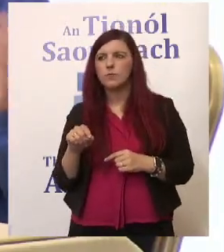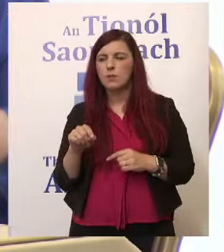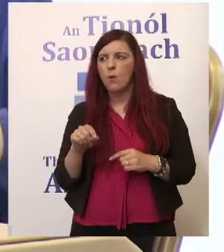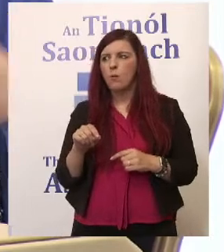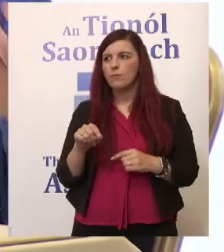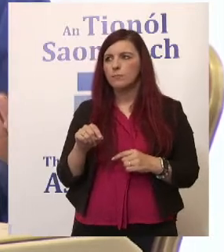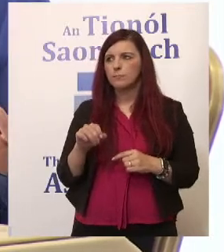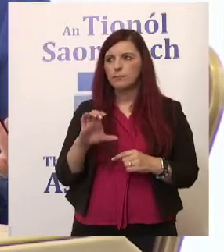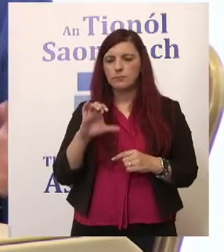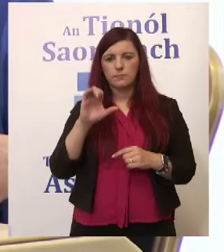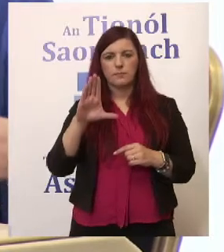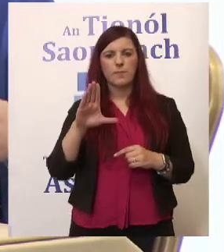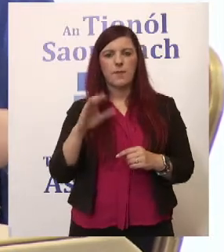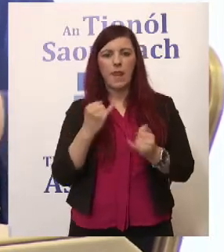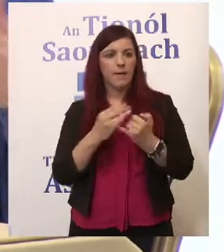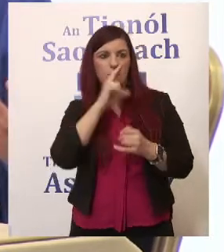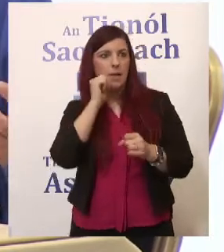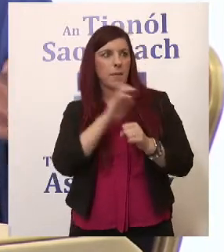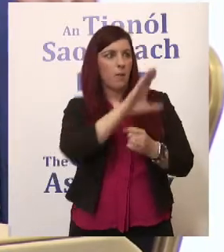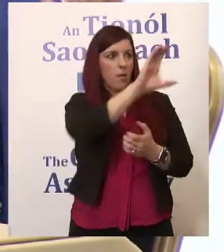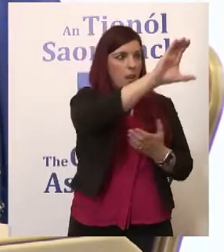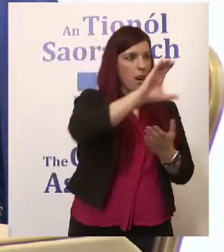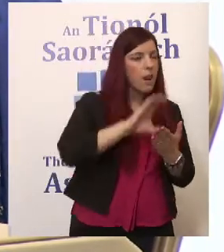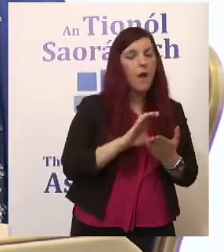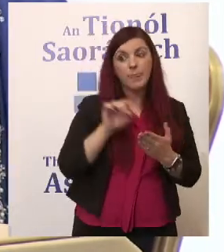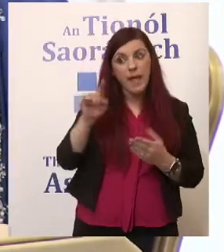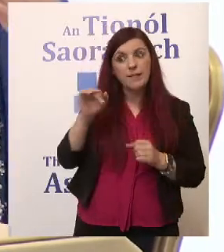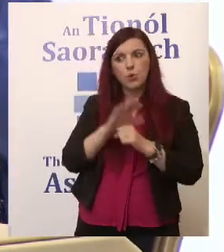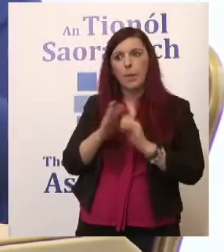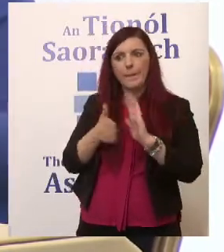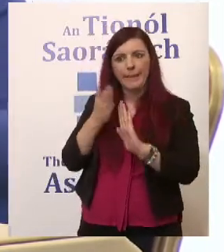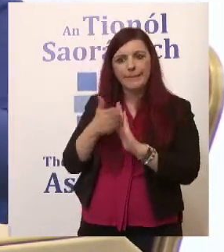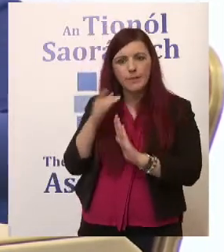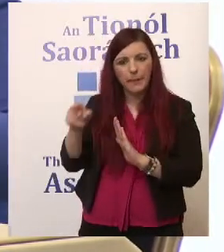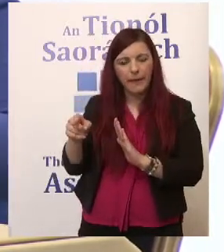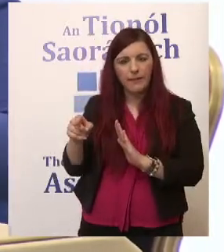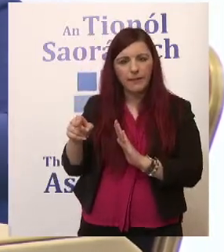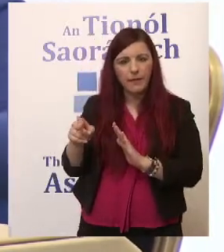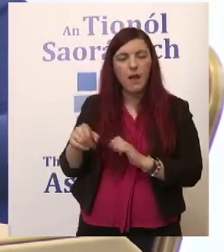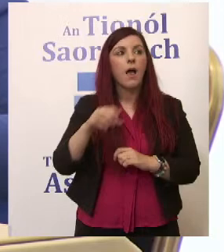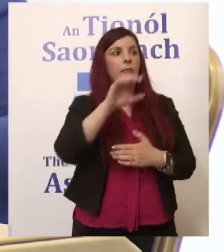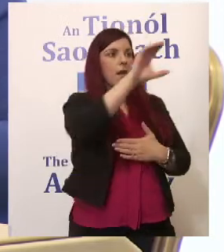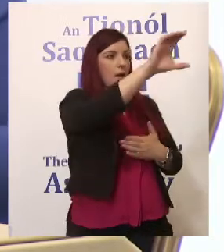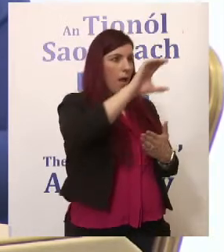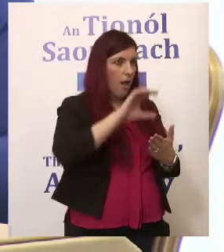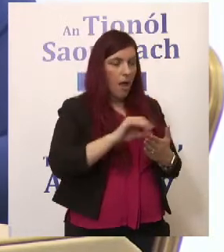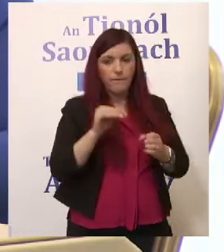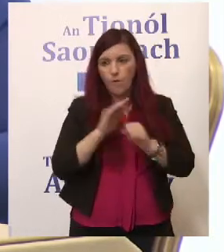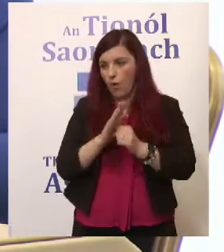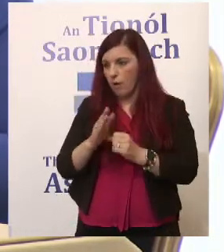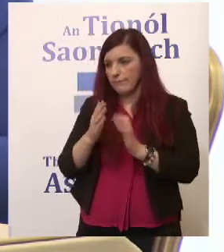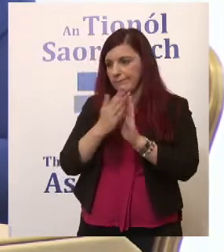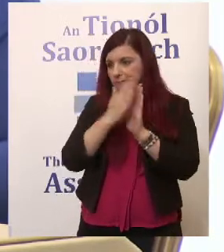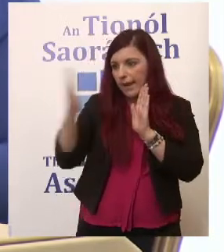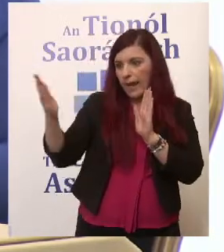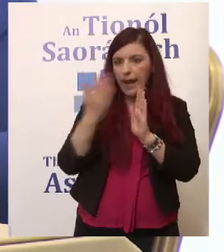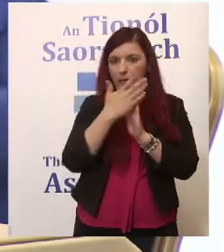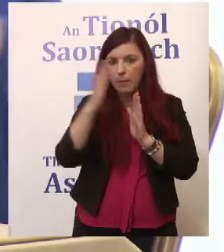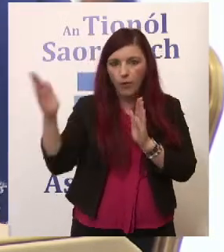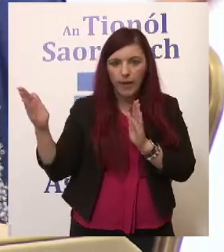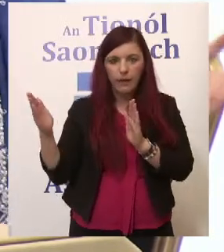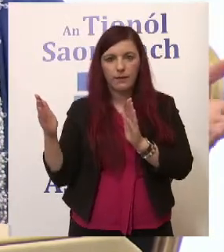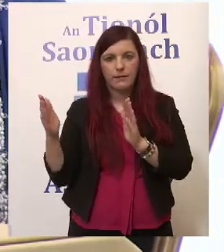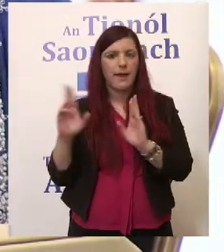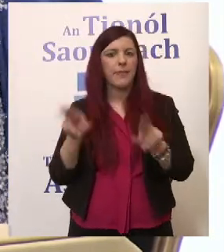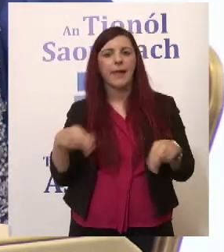capital side here now for building, and they've applied, they get money, and then that money comes. And they generally have to build a library. They